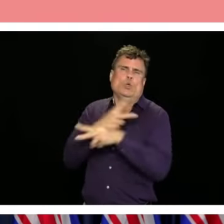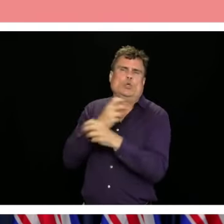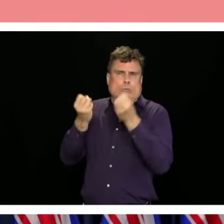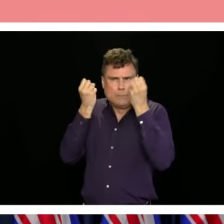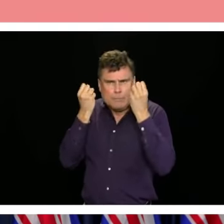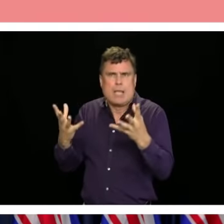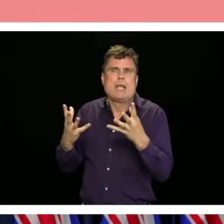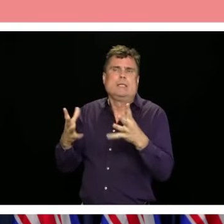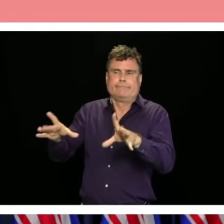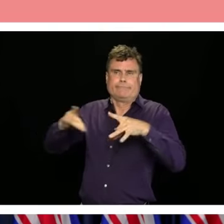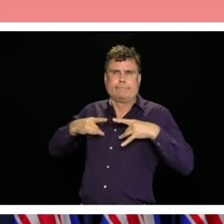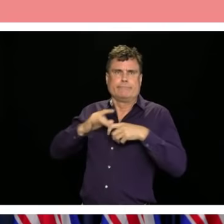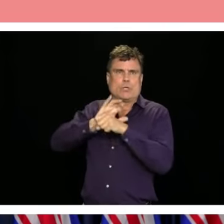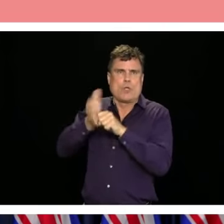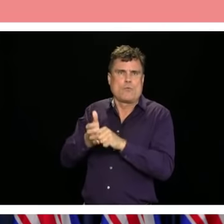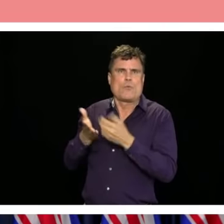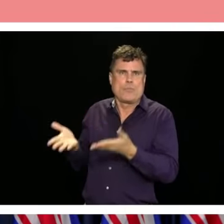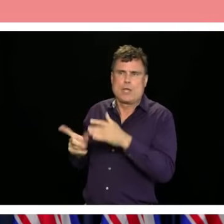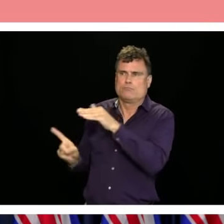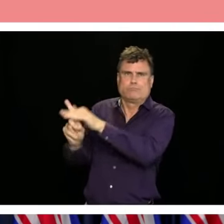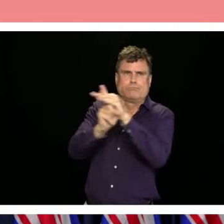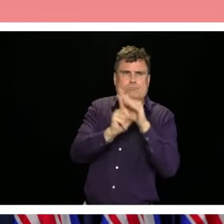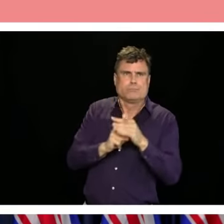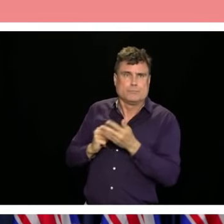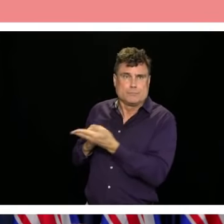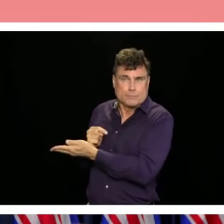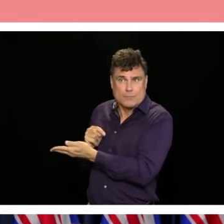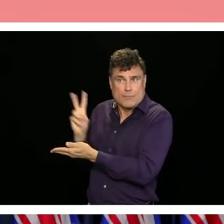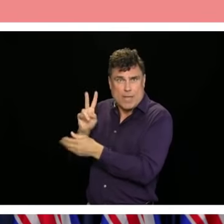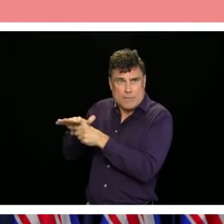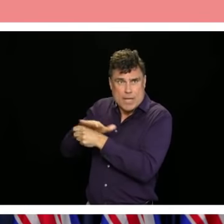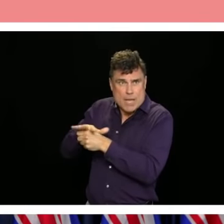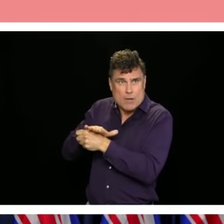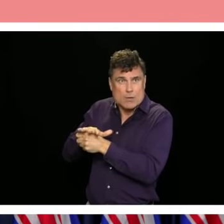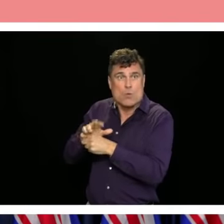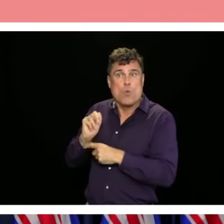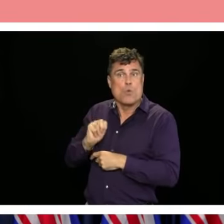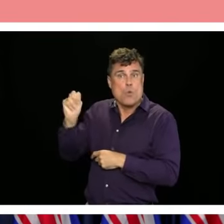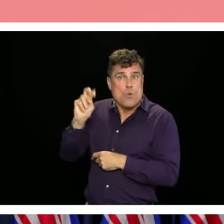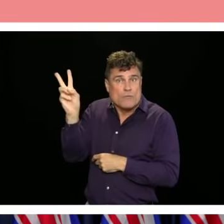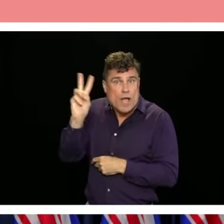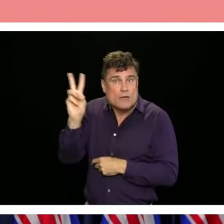care in Vancouver Coastal, in the North Shore, and in the Fraser Health Region.